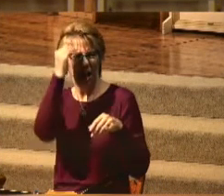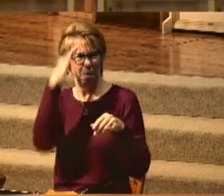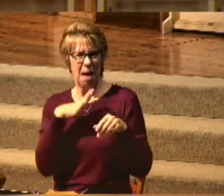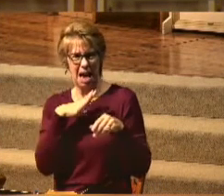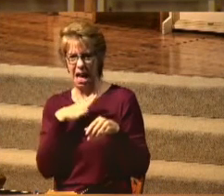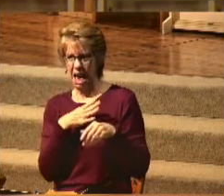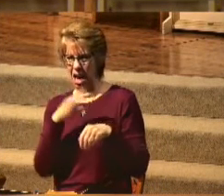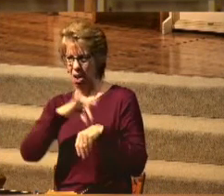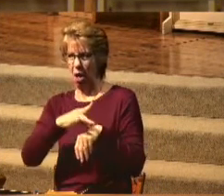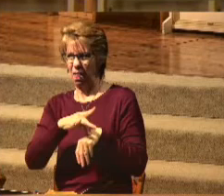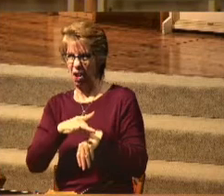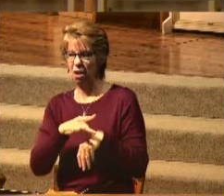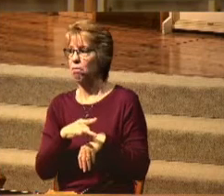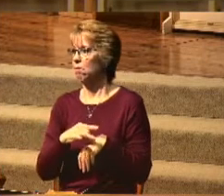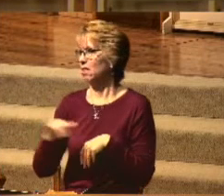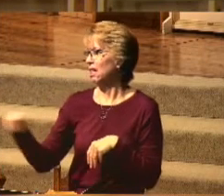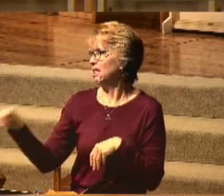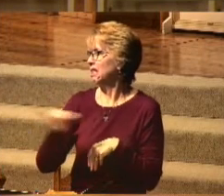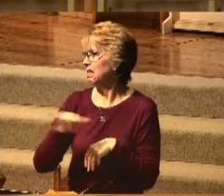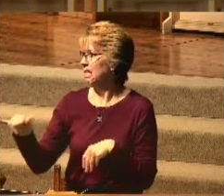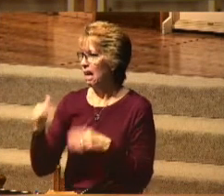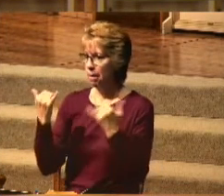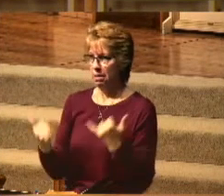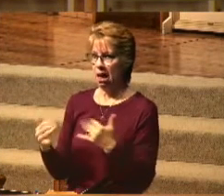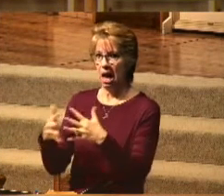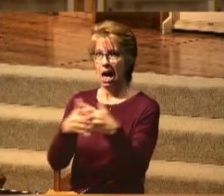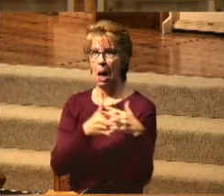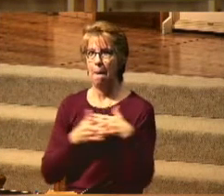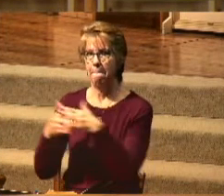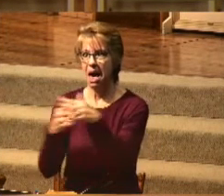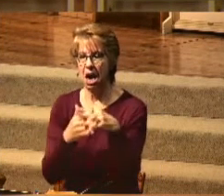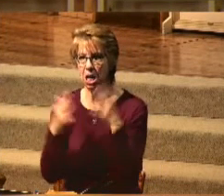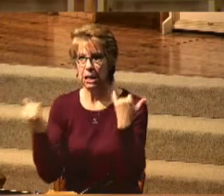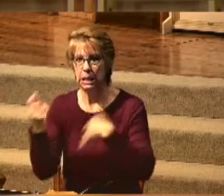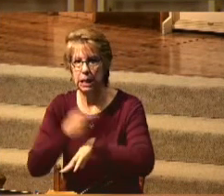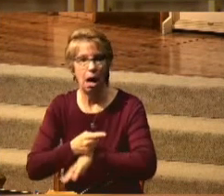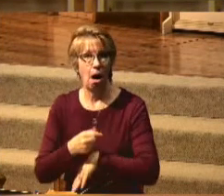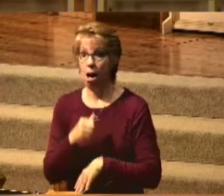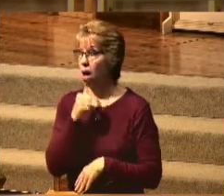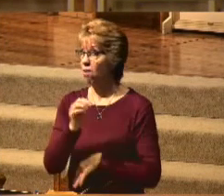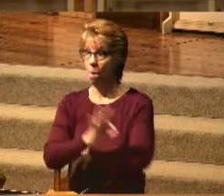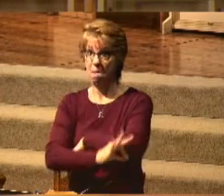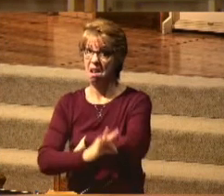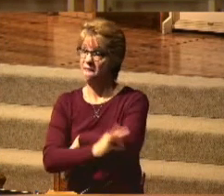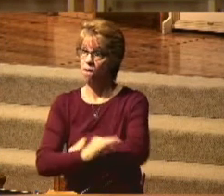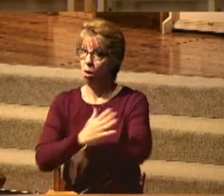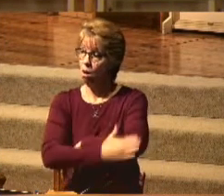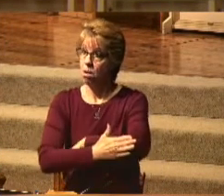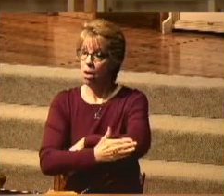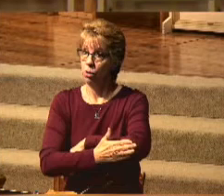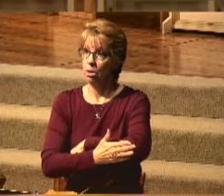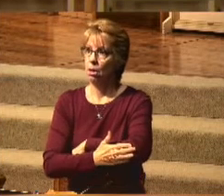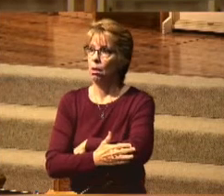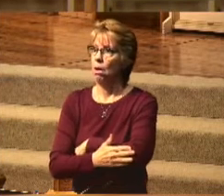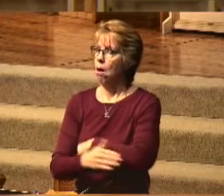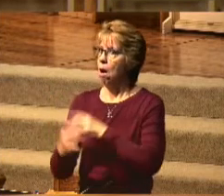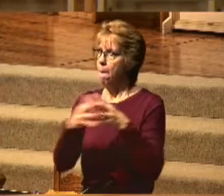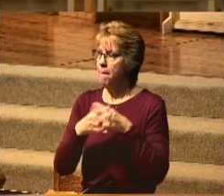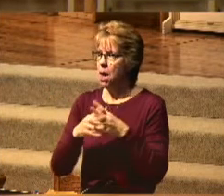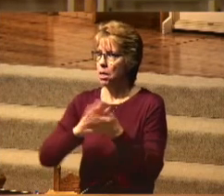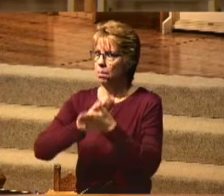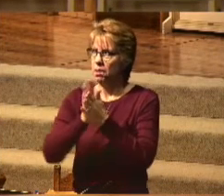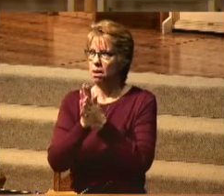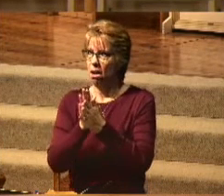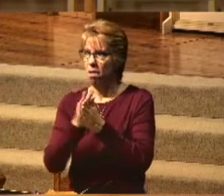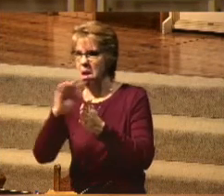today? Don't that sound like America today? I'm not talking about some foreign country. America's becoming a foreign country.